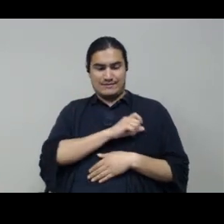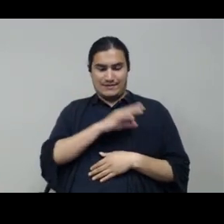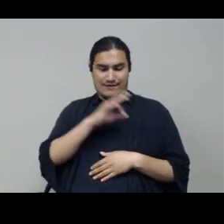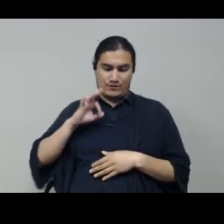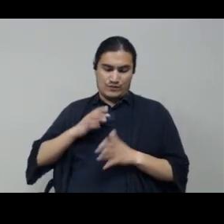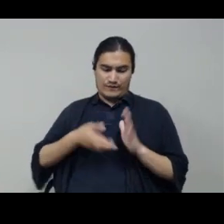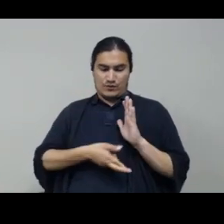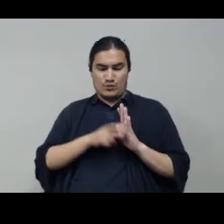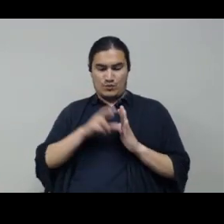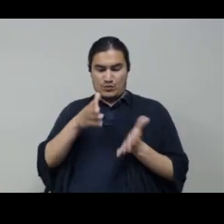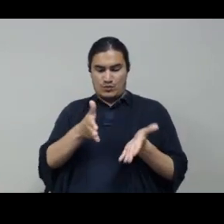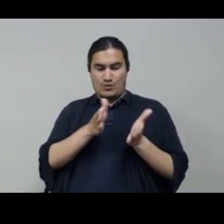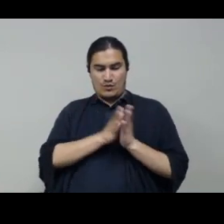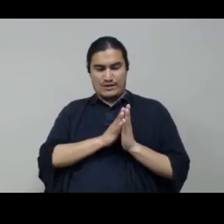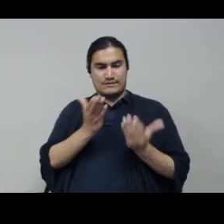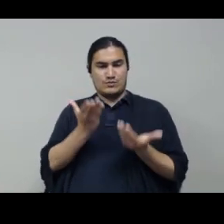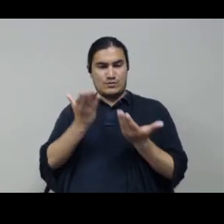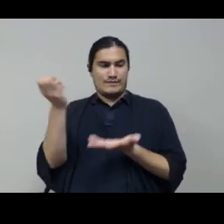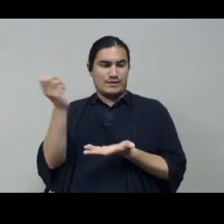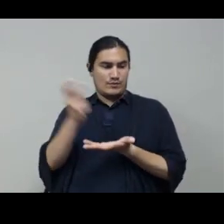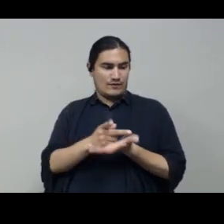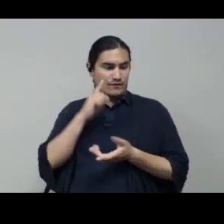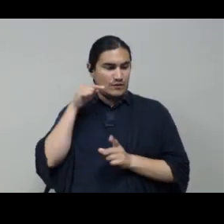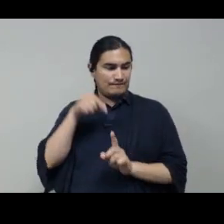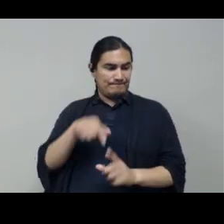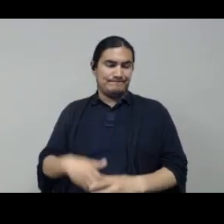and the request and recommends approval for this item.